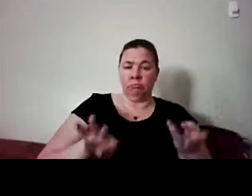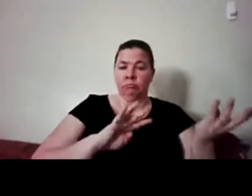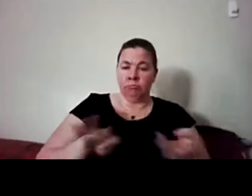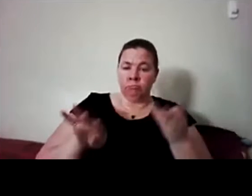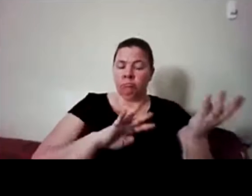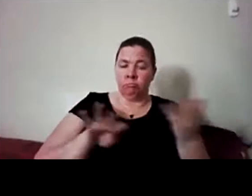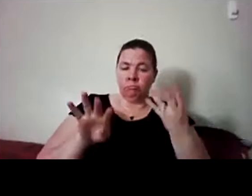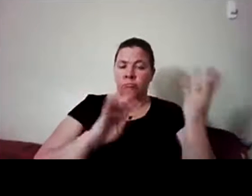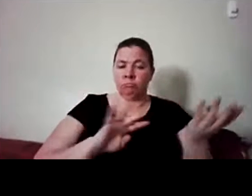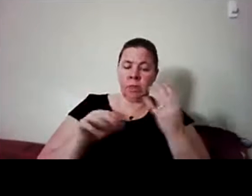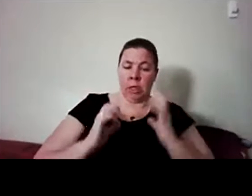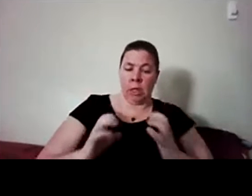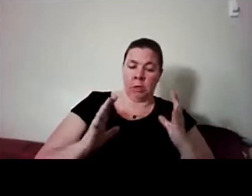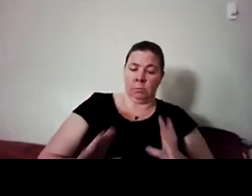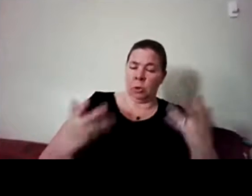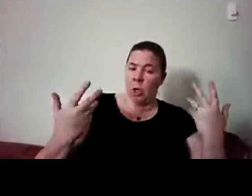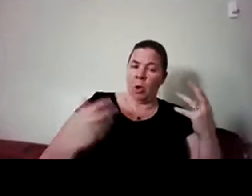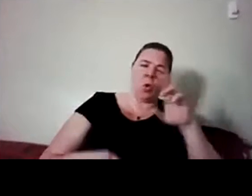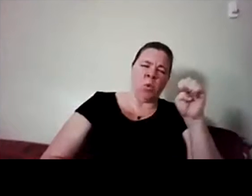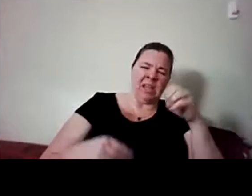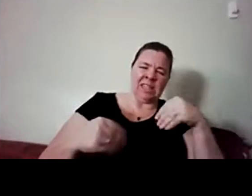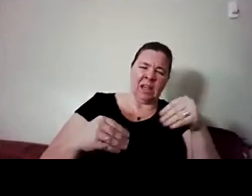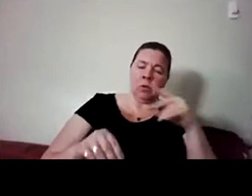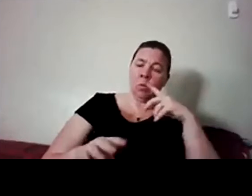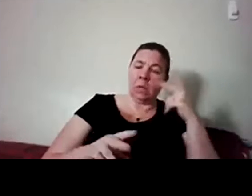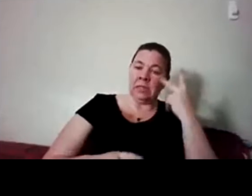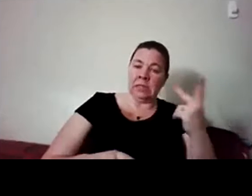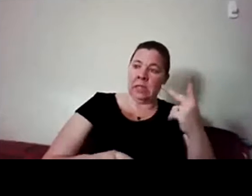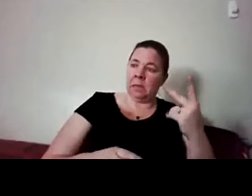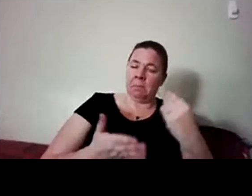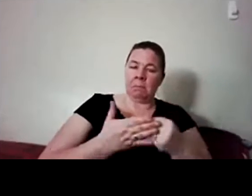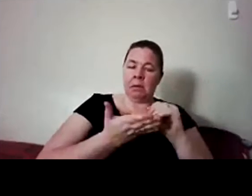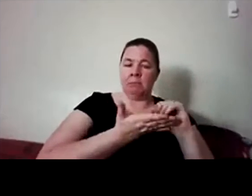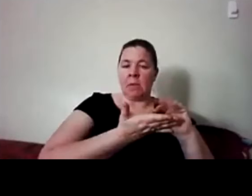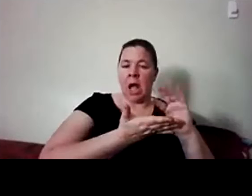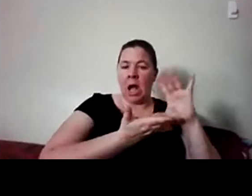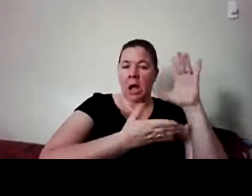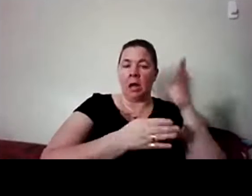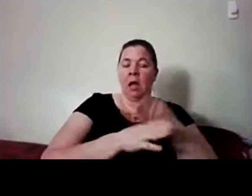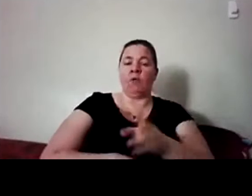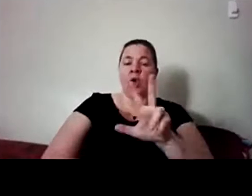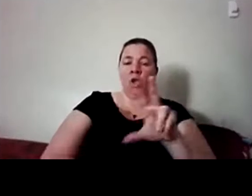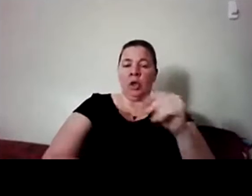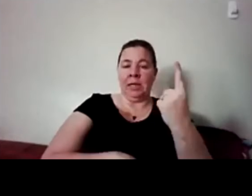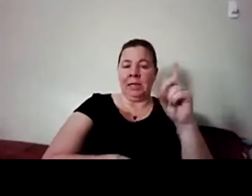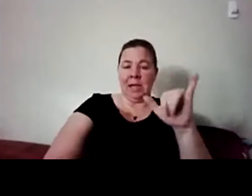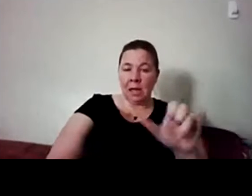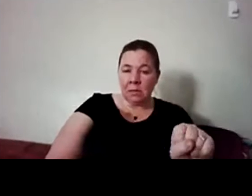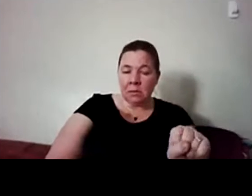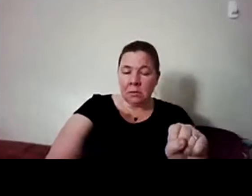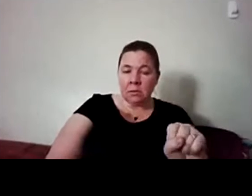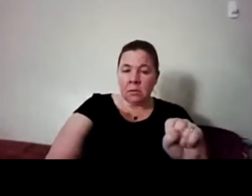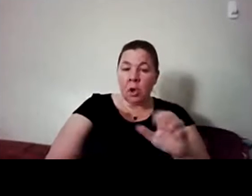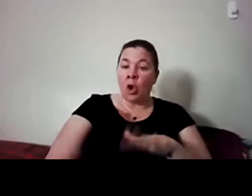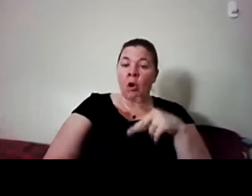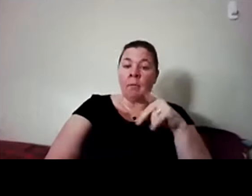traffic, customers and or resellers. And you're going to start seeing commission. At the end of 30 days, Onpassive